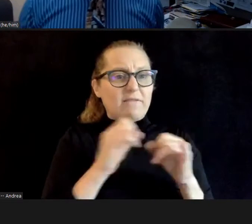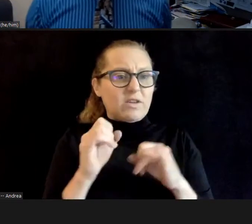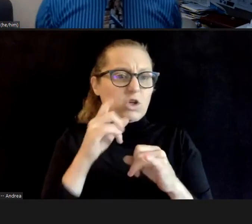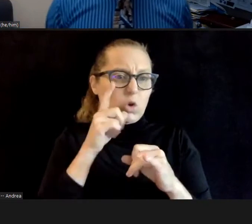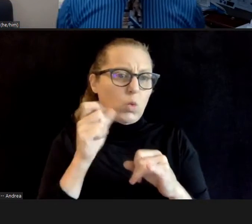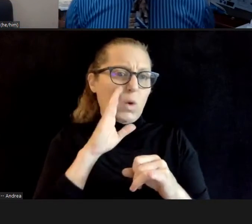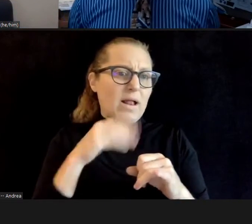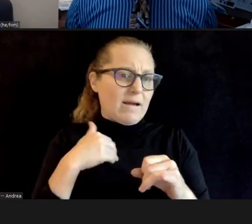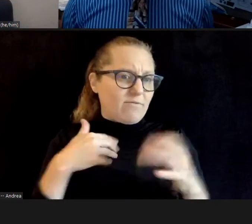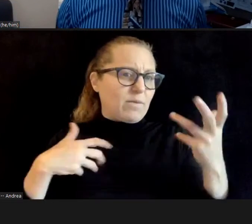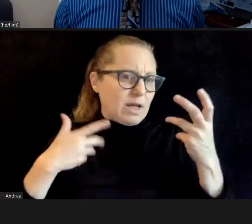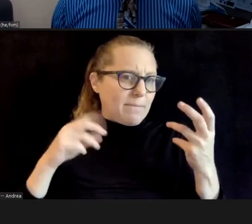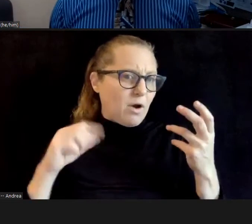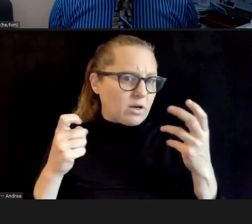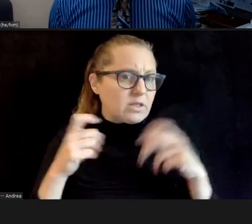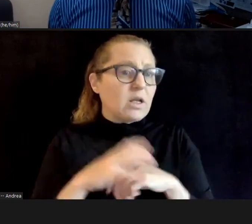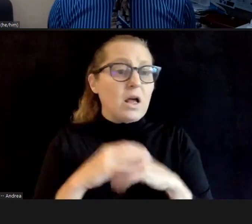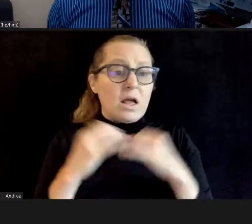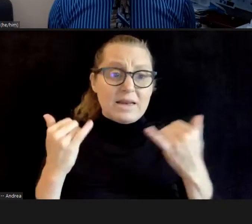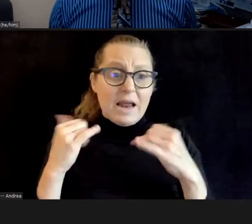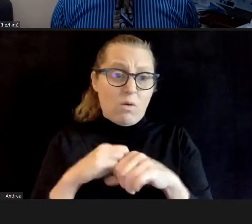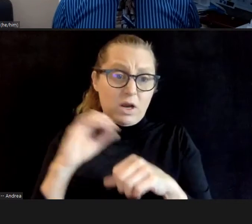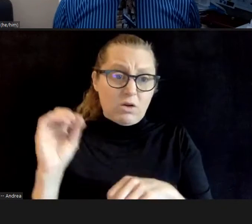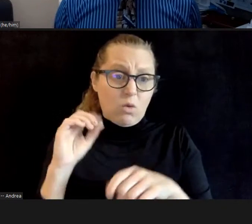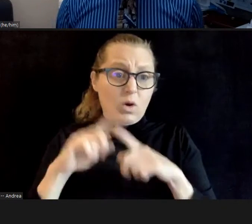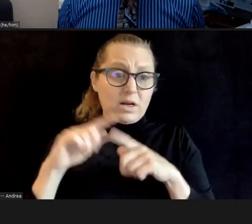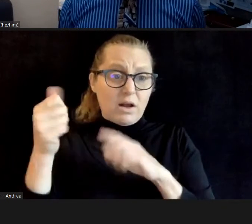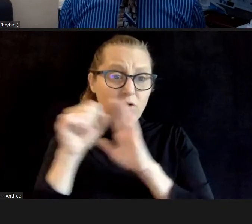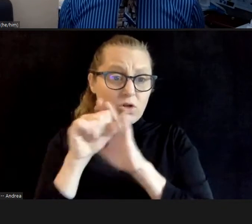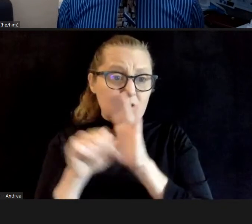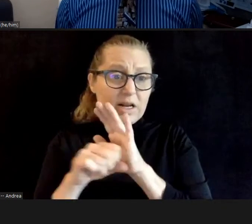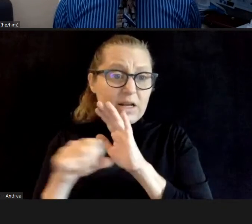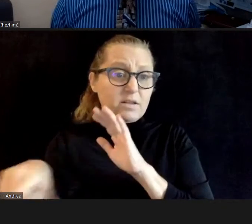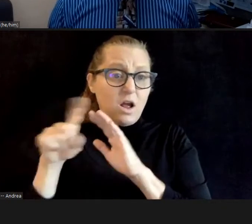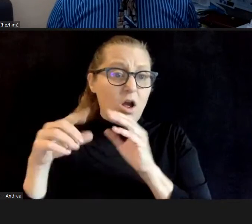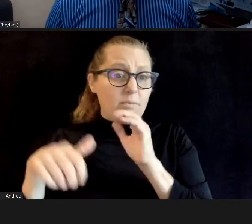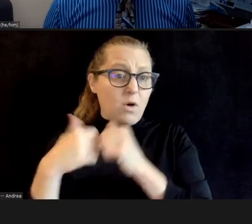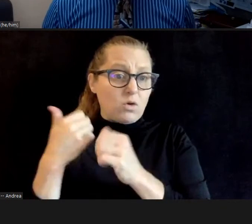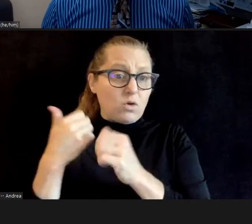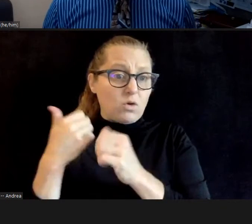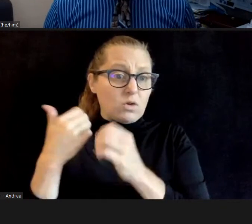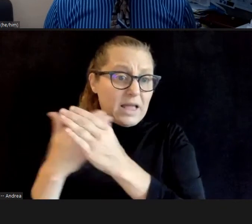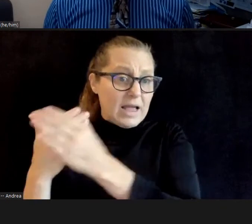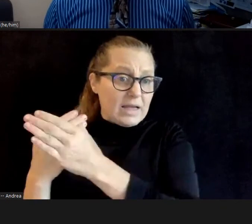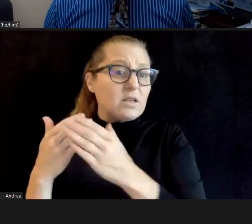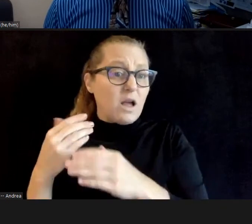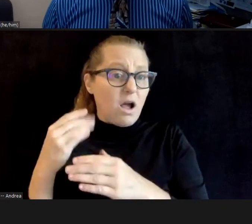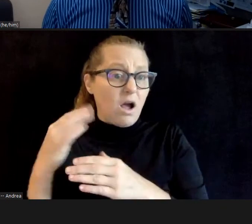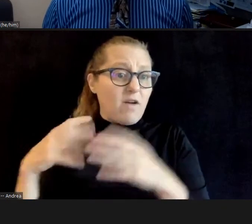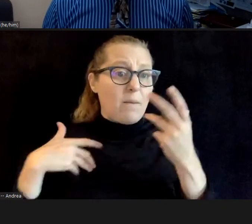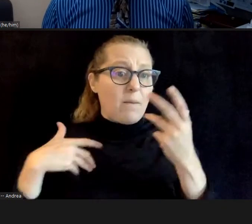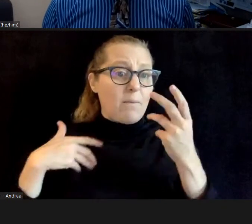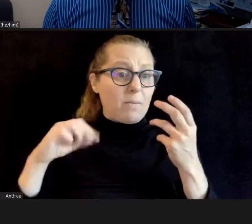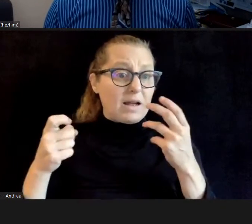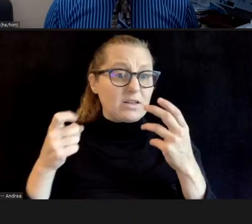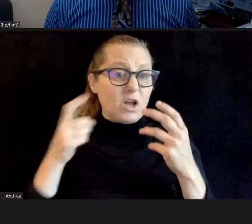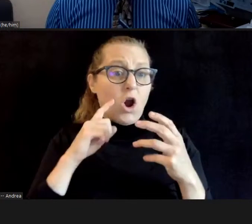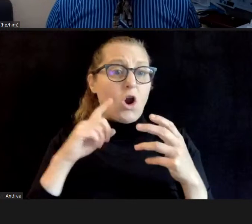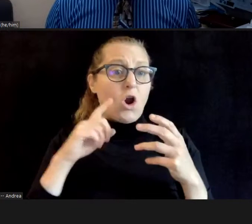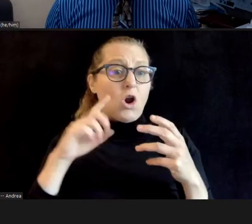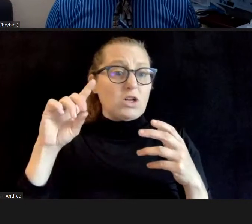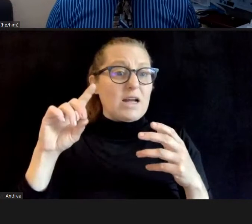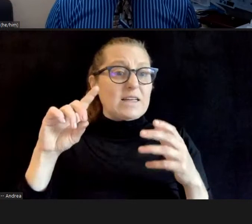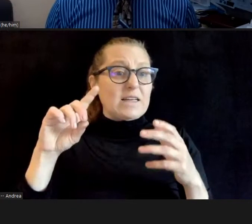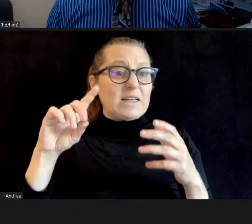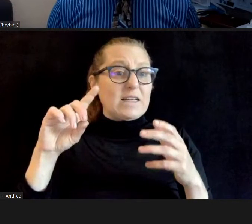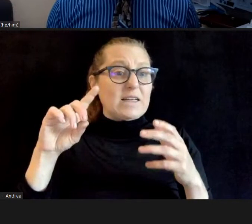monkeypox. Right now, in Oregon and other states, most cases of monkeypox have been diagnosed in gay and bisexual men or other men